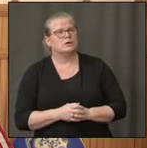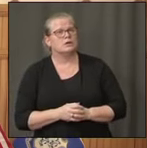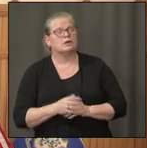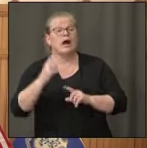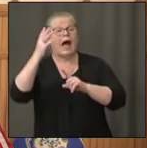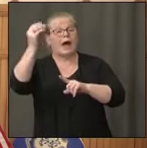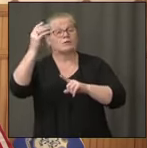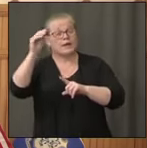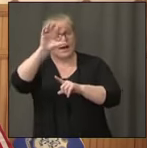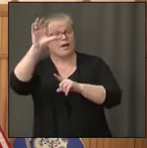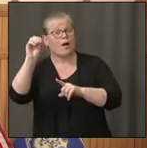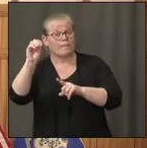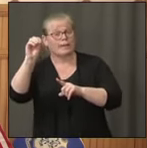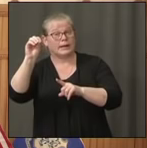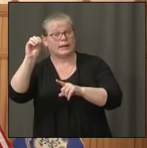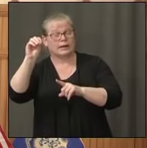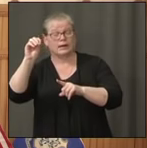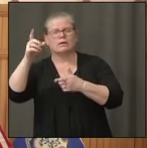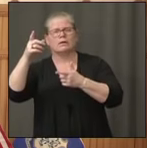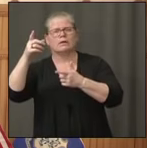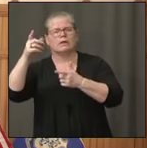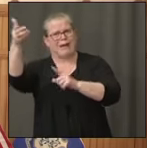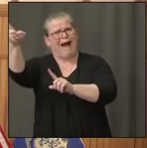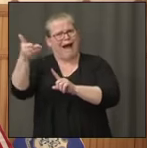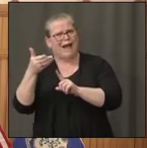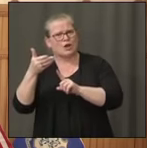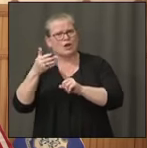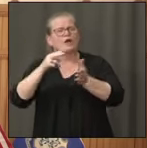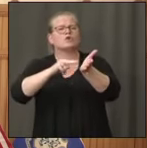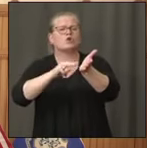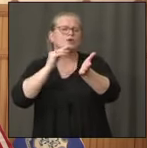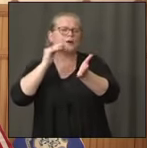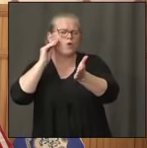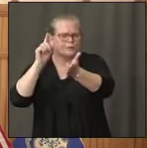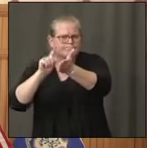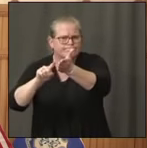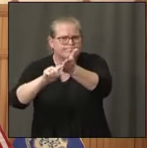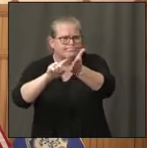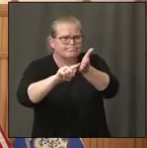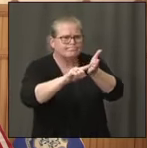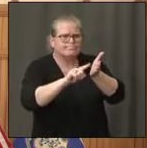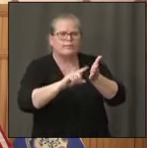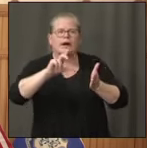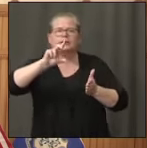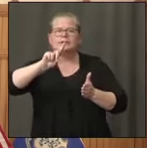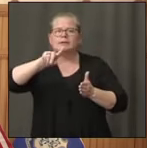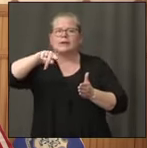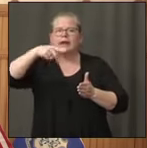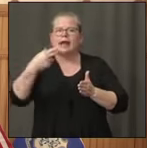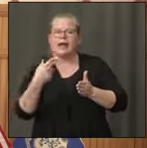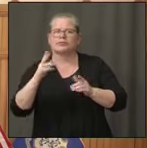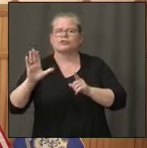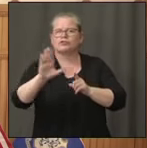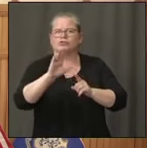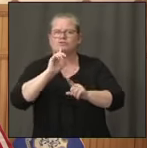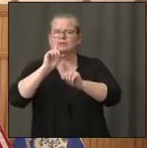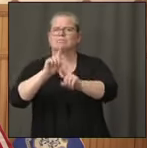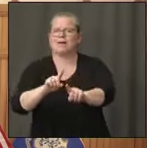homes and how the Department of Public Health responded to this pandemic. What kind of violations could